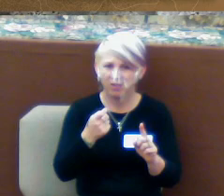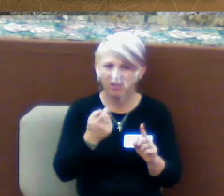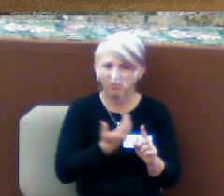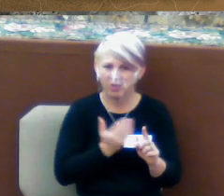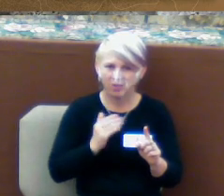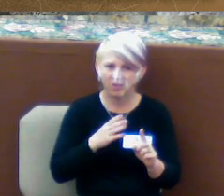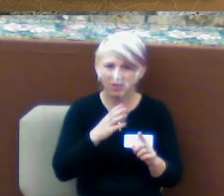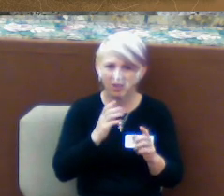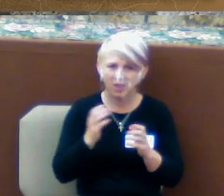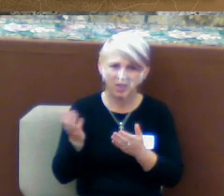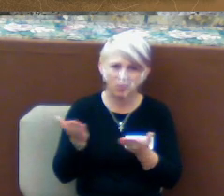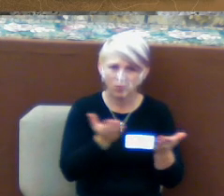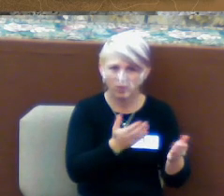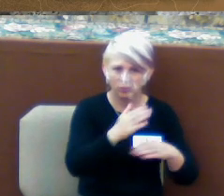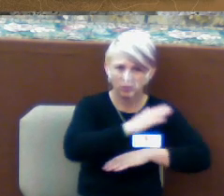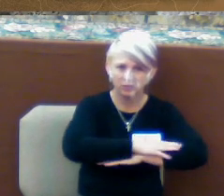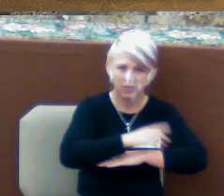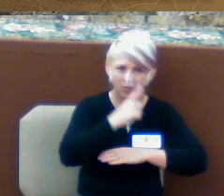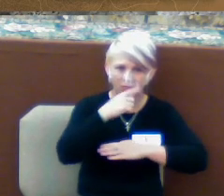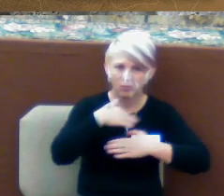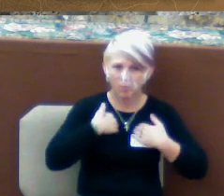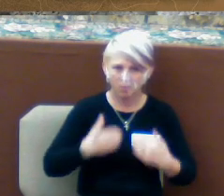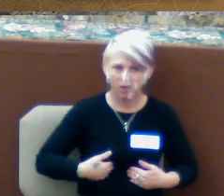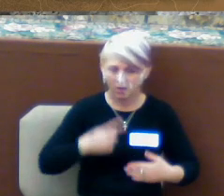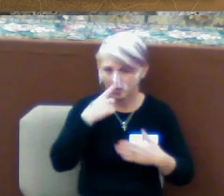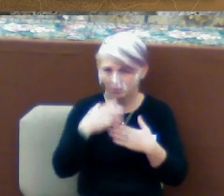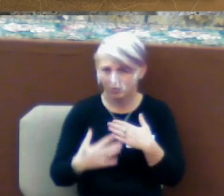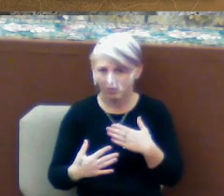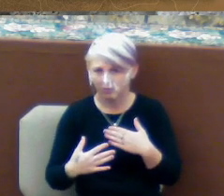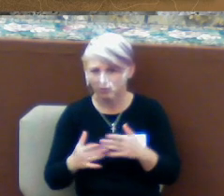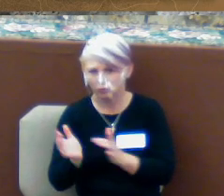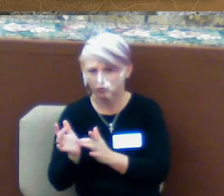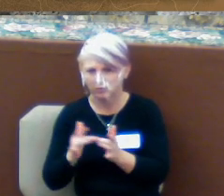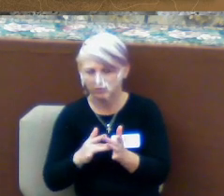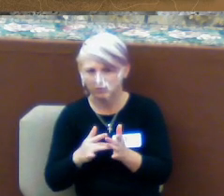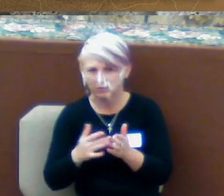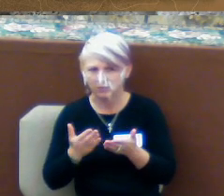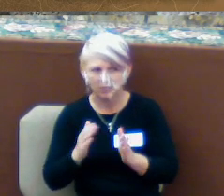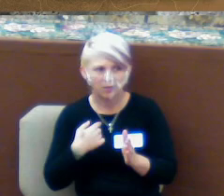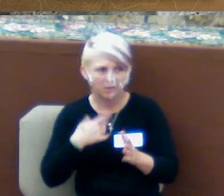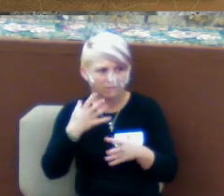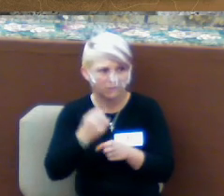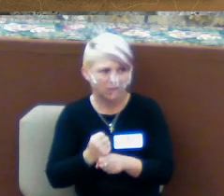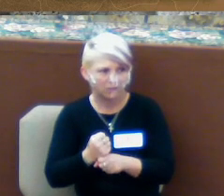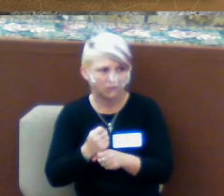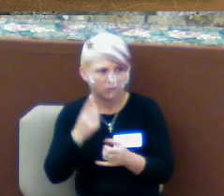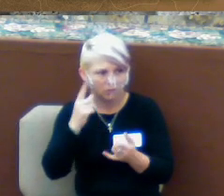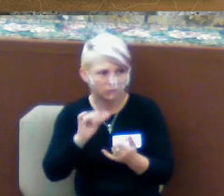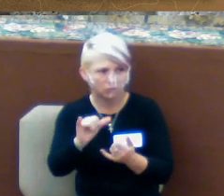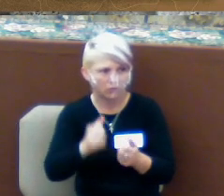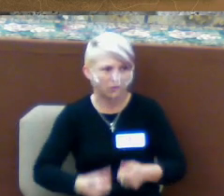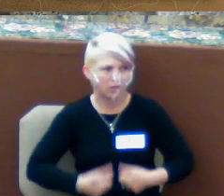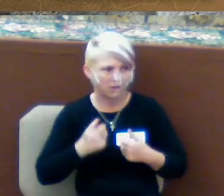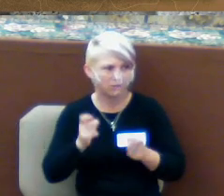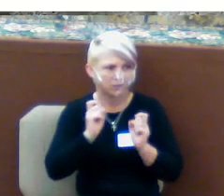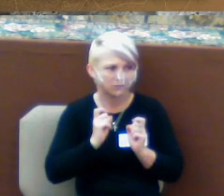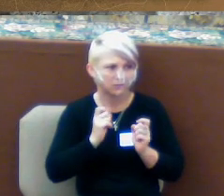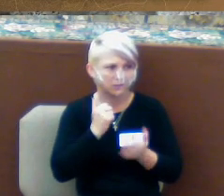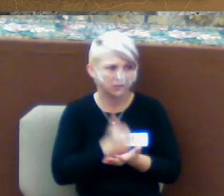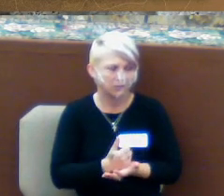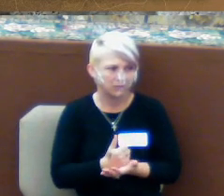body and blood. Jesus, let me faithful be. Life eternal grant to me. Amen.